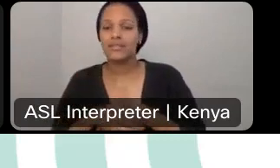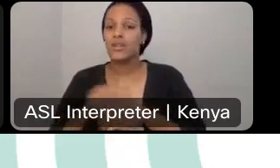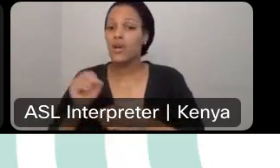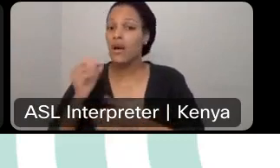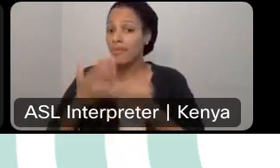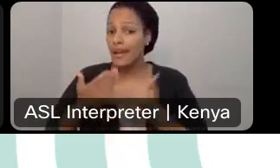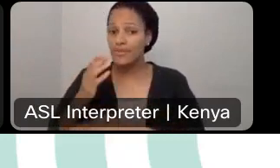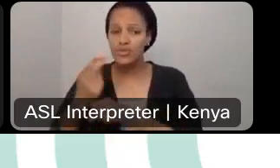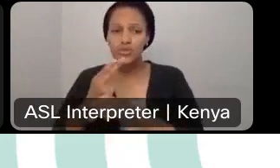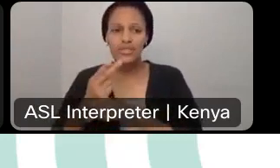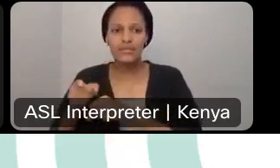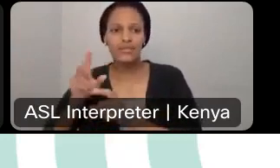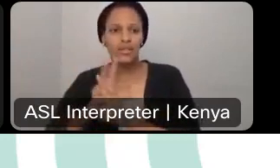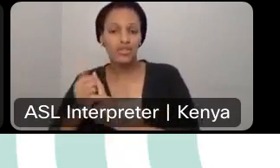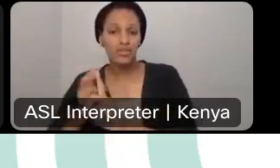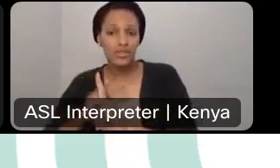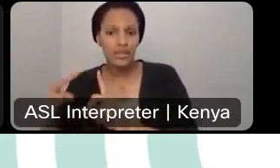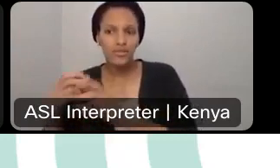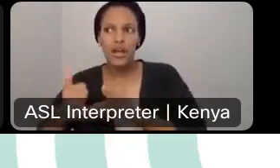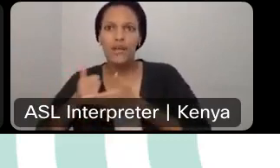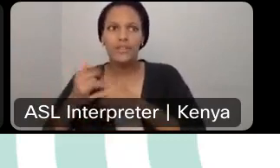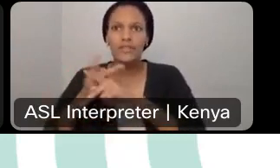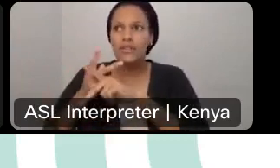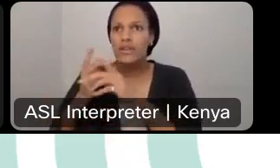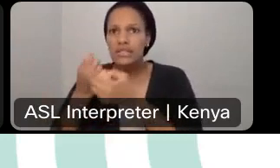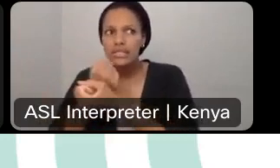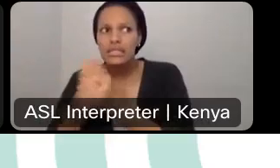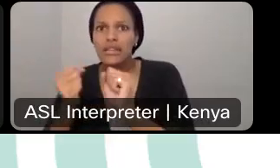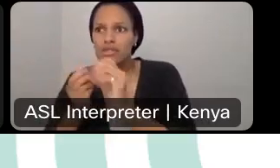us navigate our safety in the world.